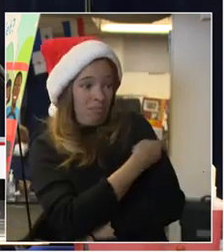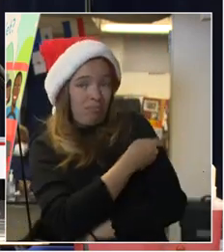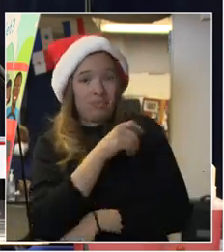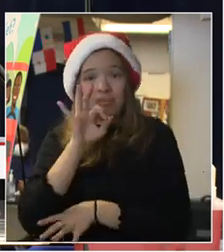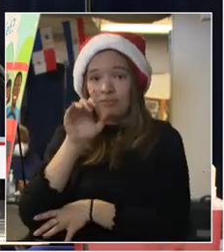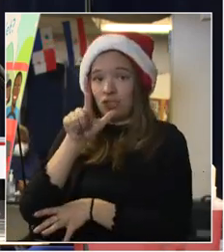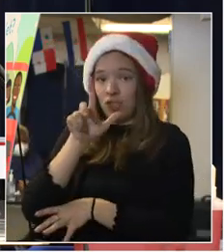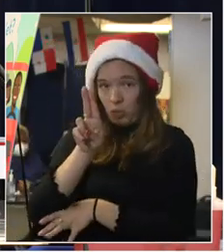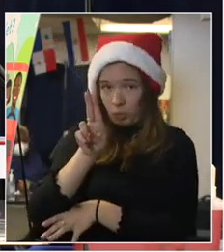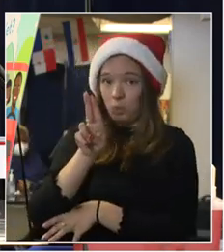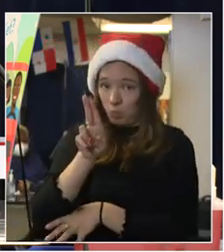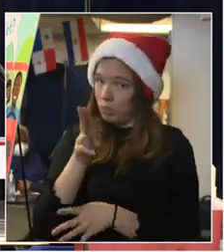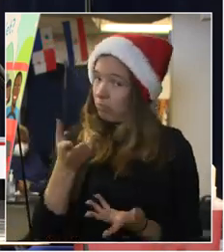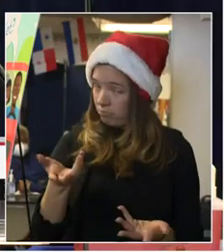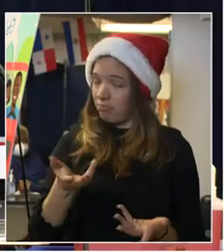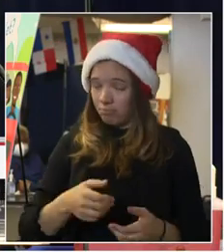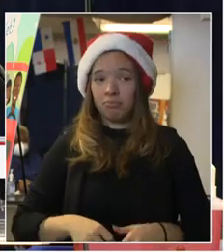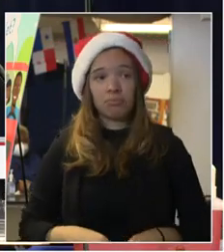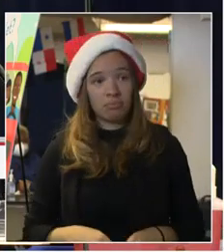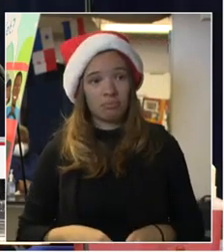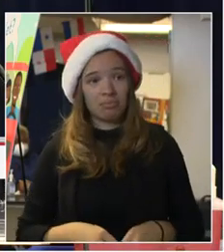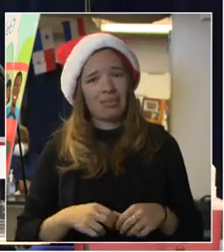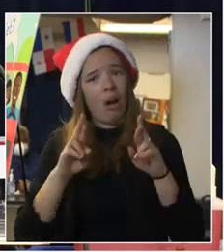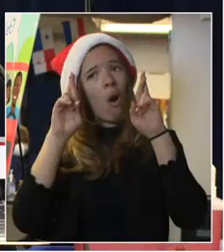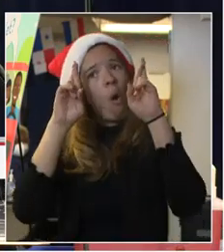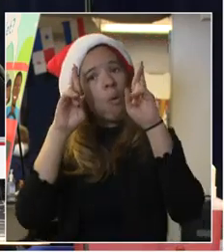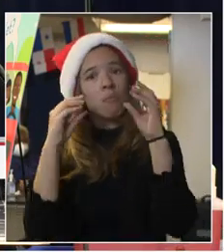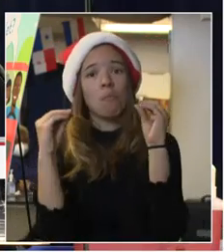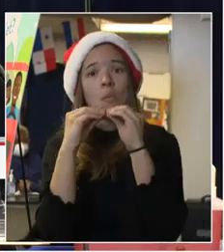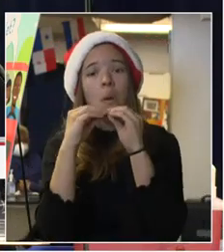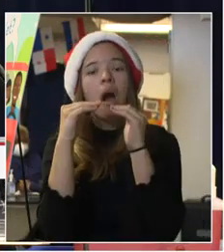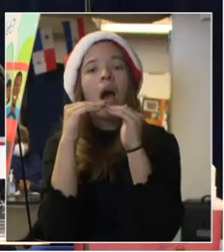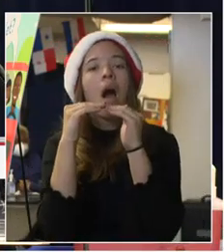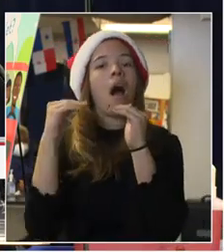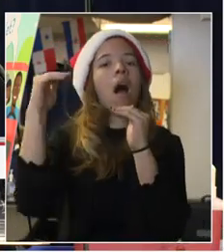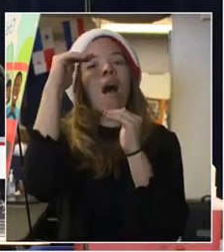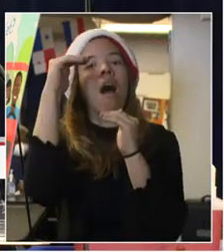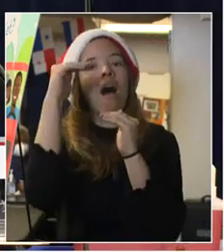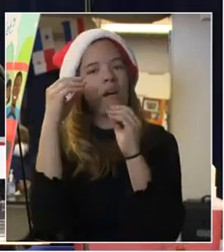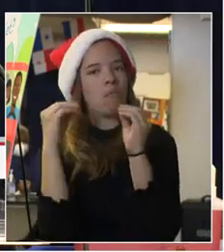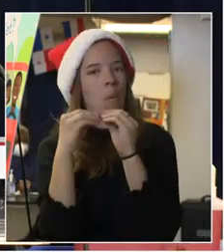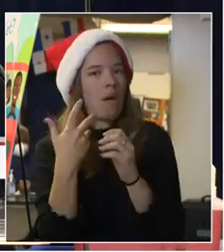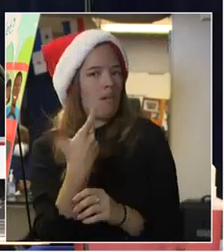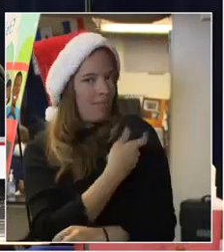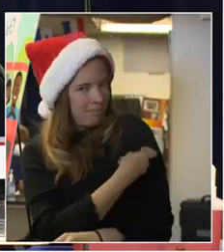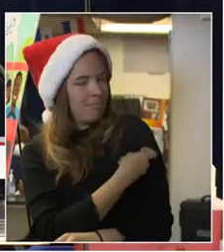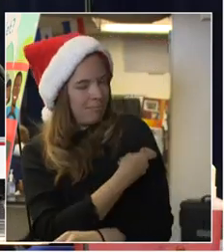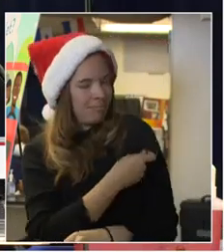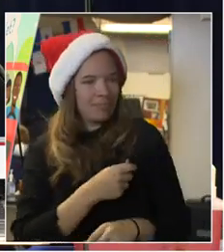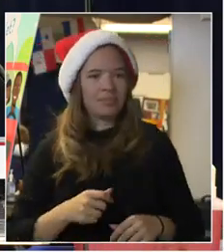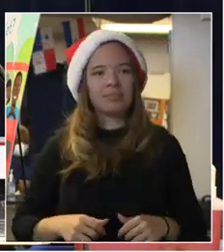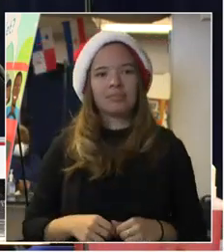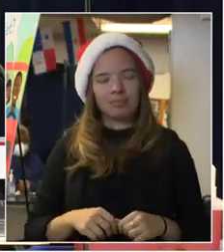will receive the flu vaccine as we continue into the winter season.